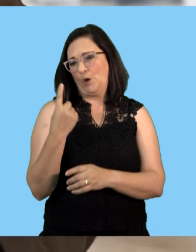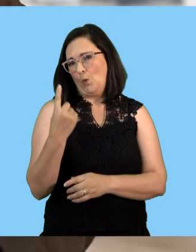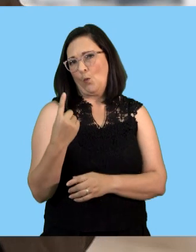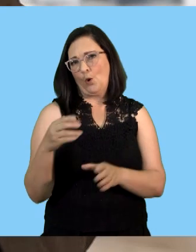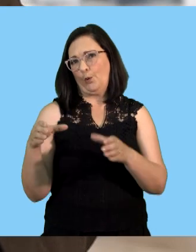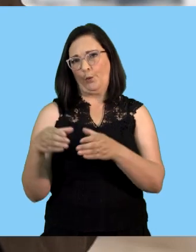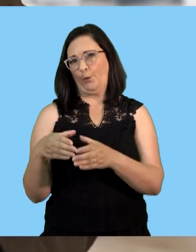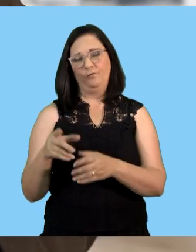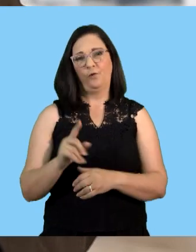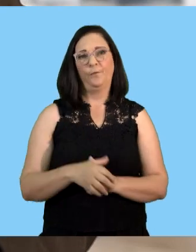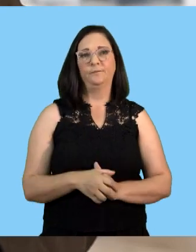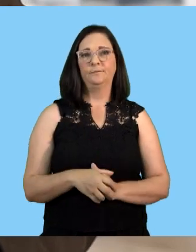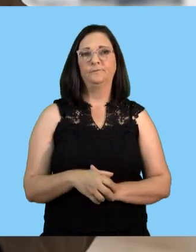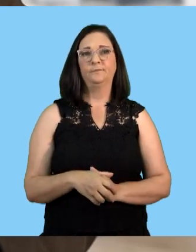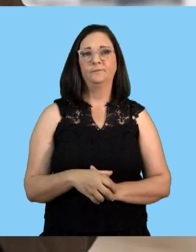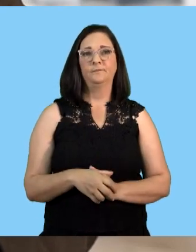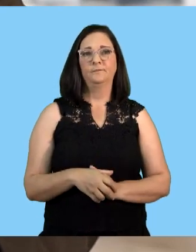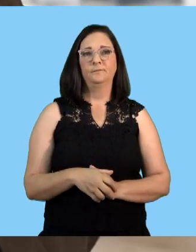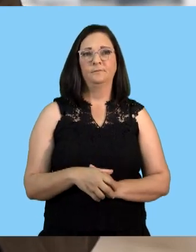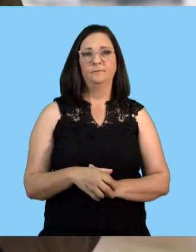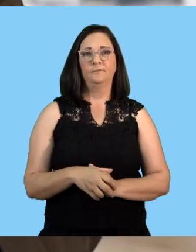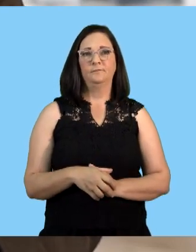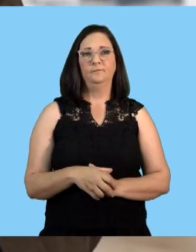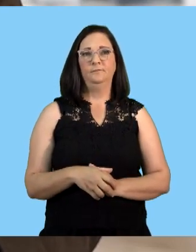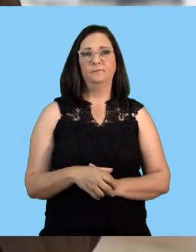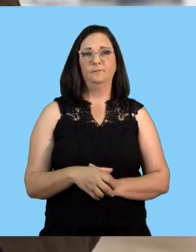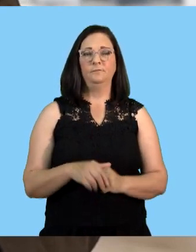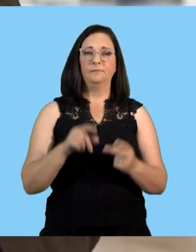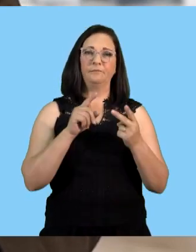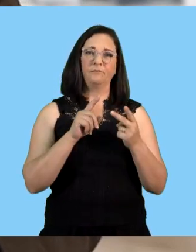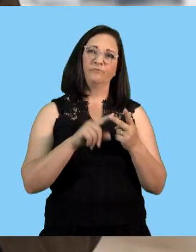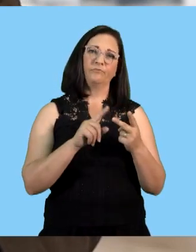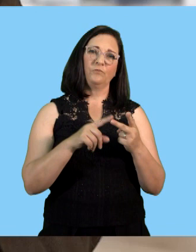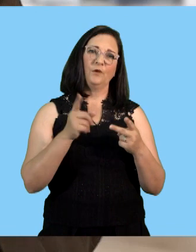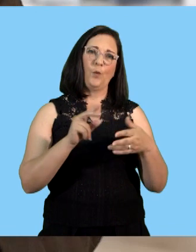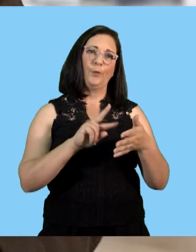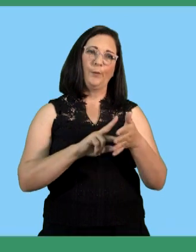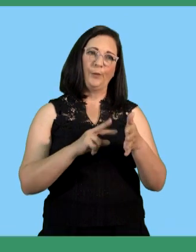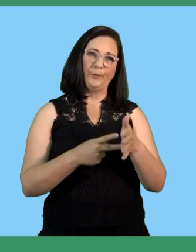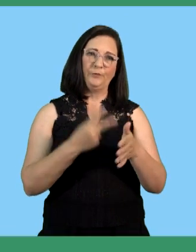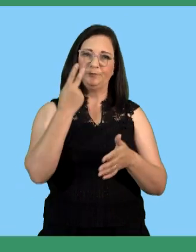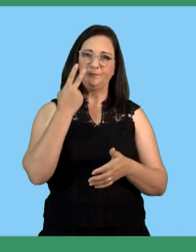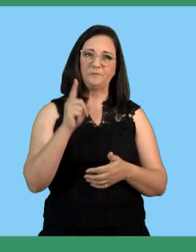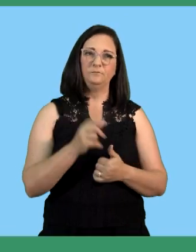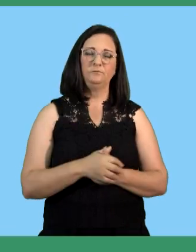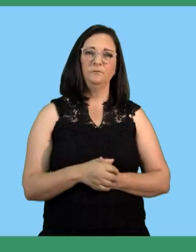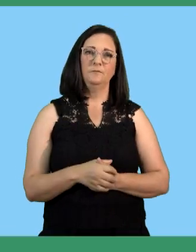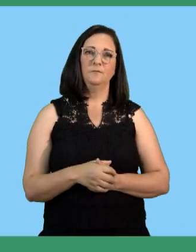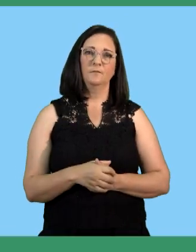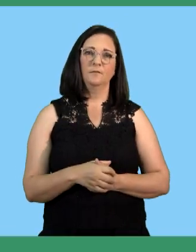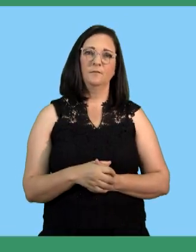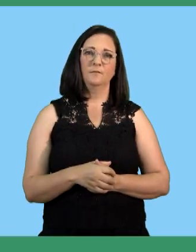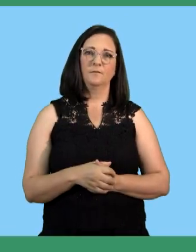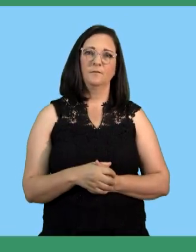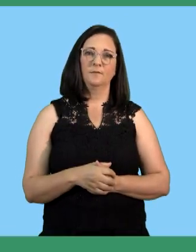focus on the one population group. Right. Secondly, the purpose of this act is to outline the areas